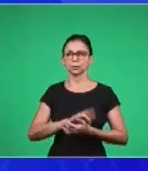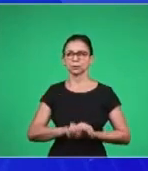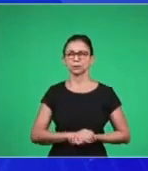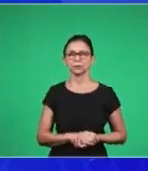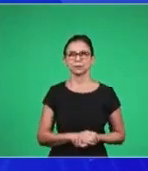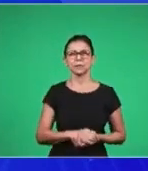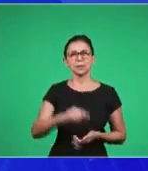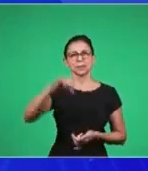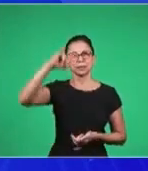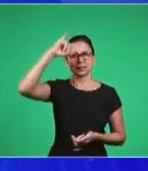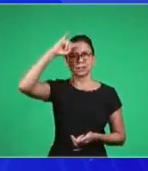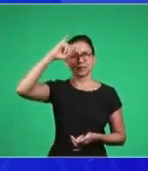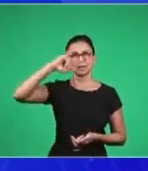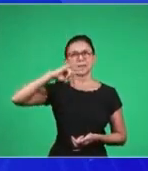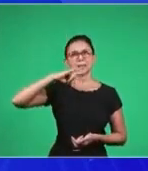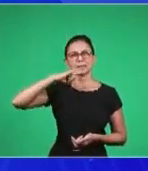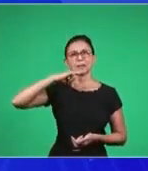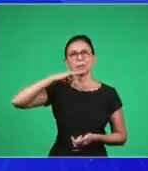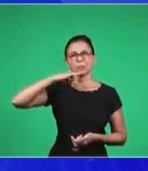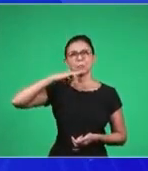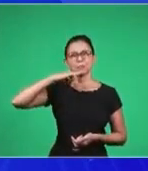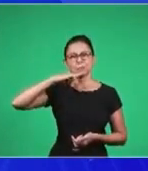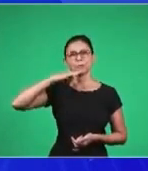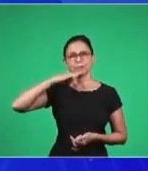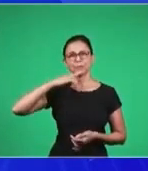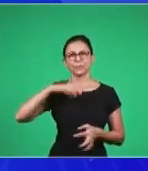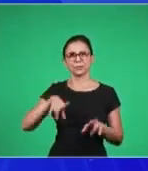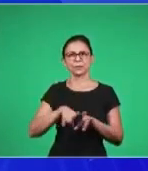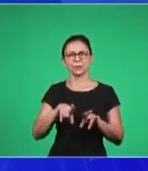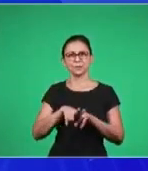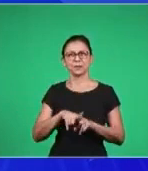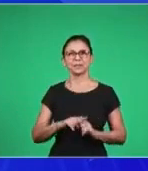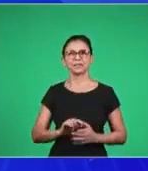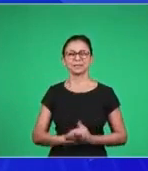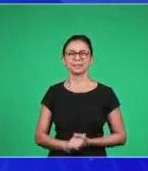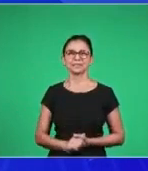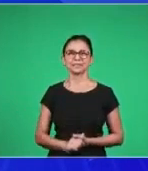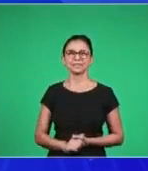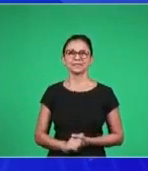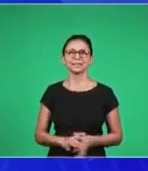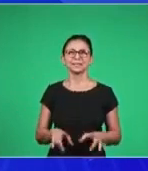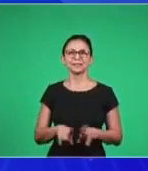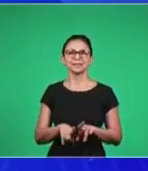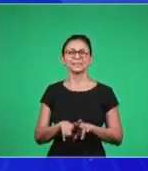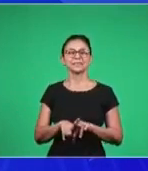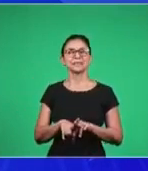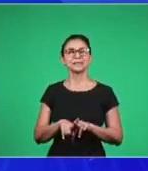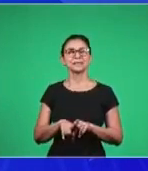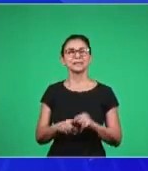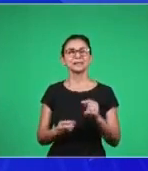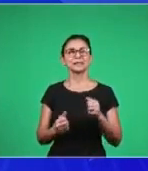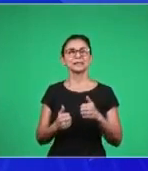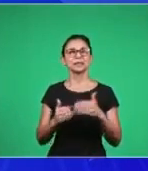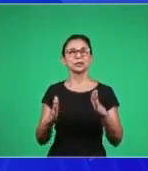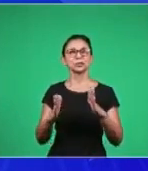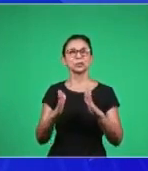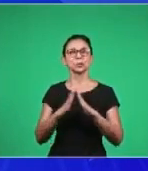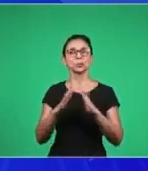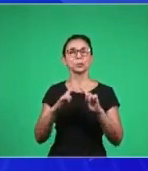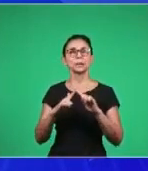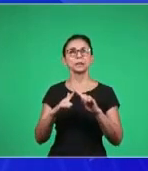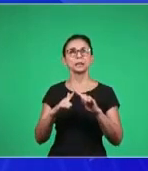in Uzbekistan as well, there was a seminar. We also consecrated a church